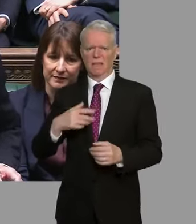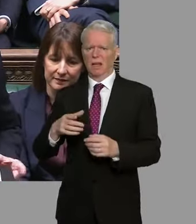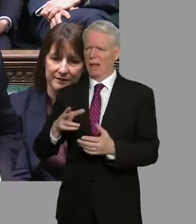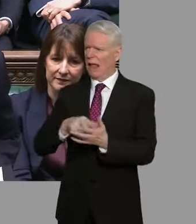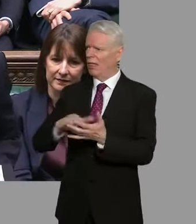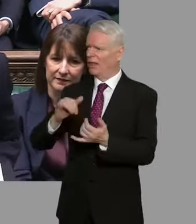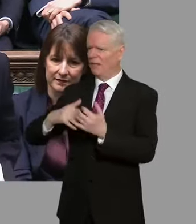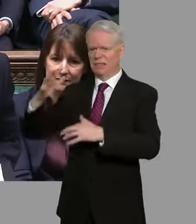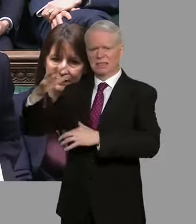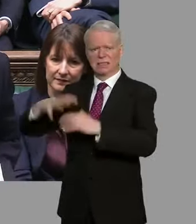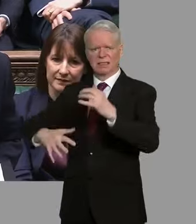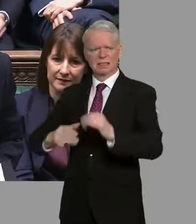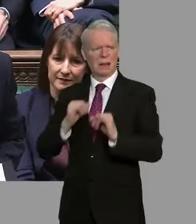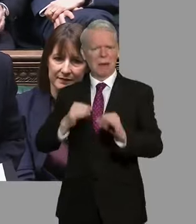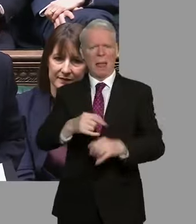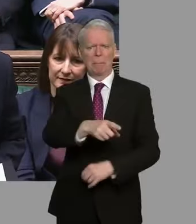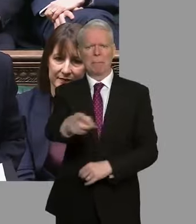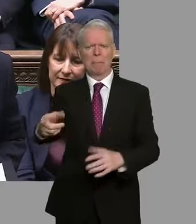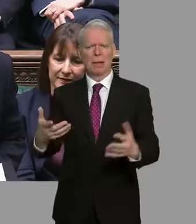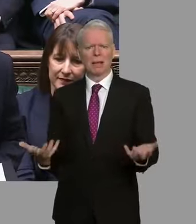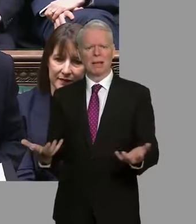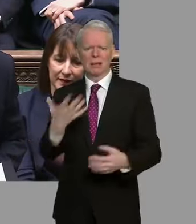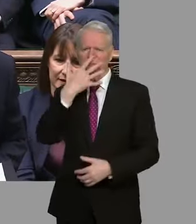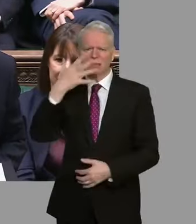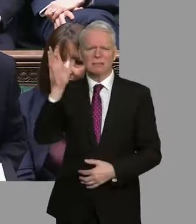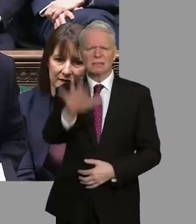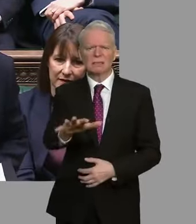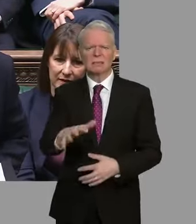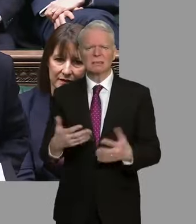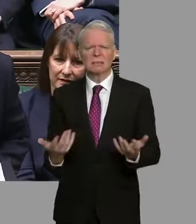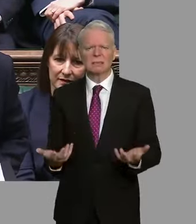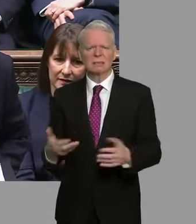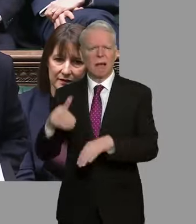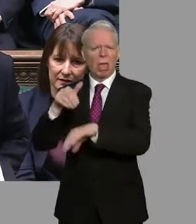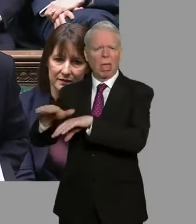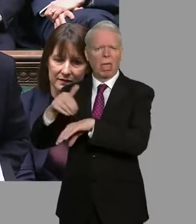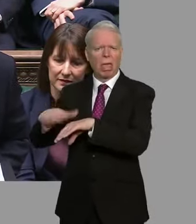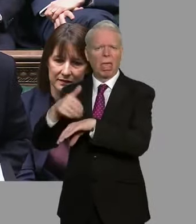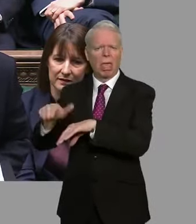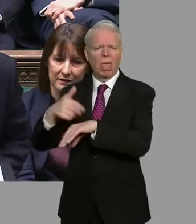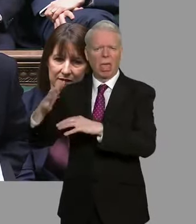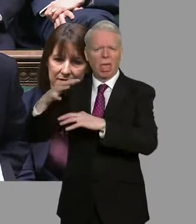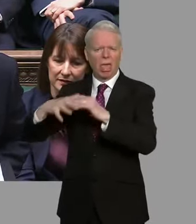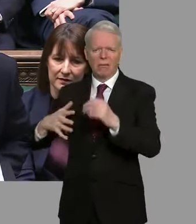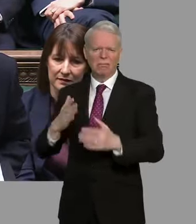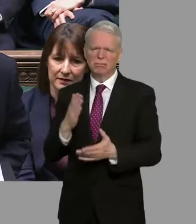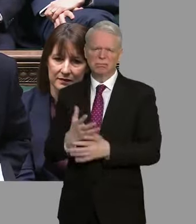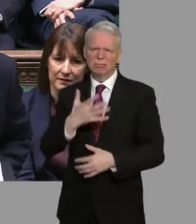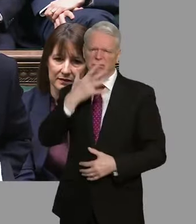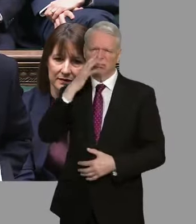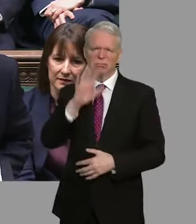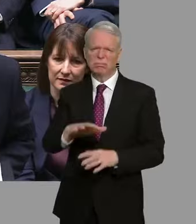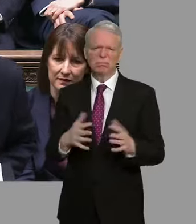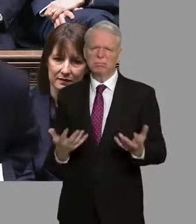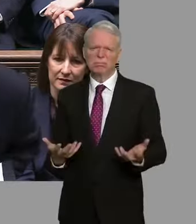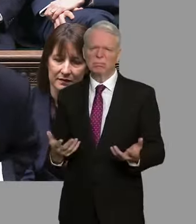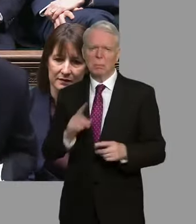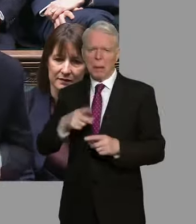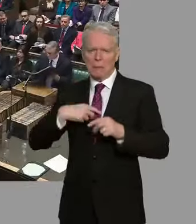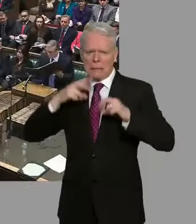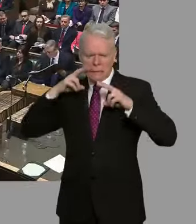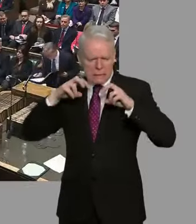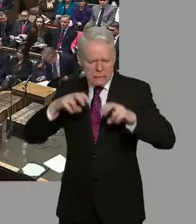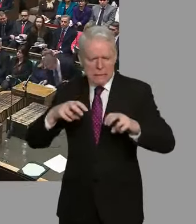that around. We are within that reform dealing with social care. I set out the timetable to him last week in the way that he knows it's set